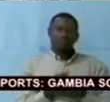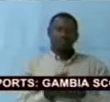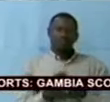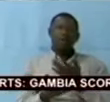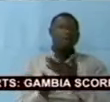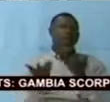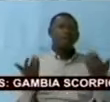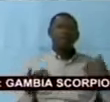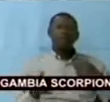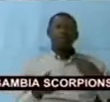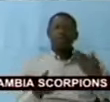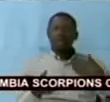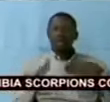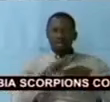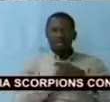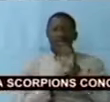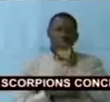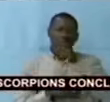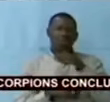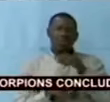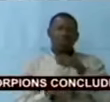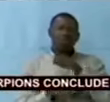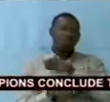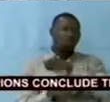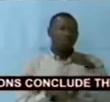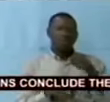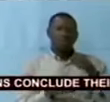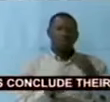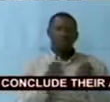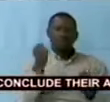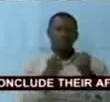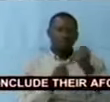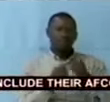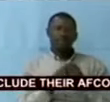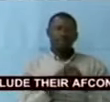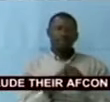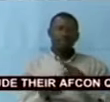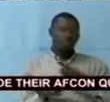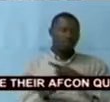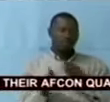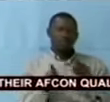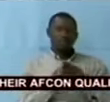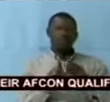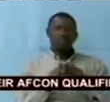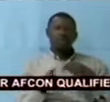people were in the vehicle? I was with my wife and all my kids.